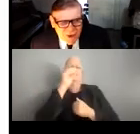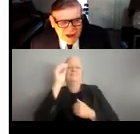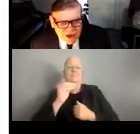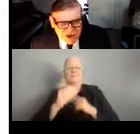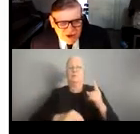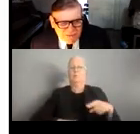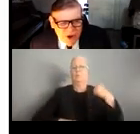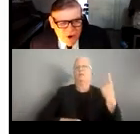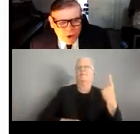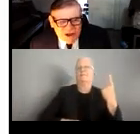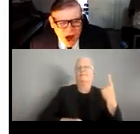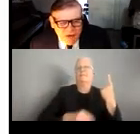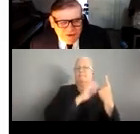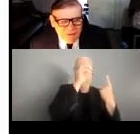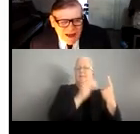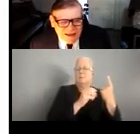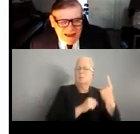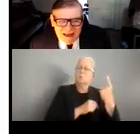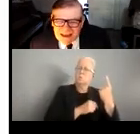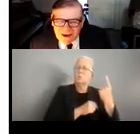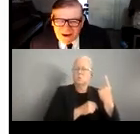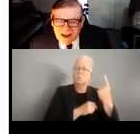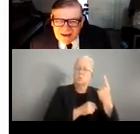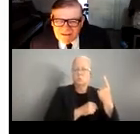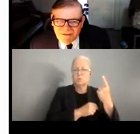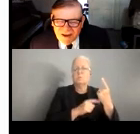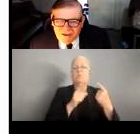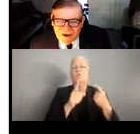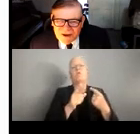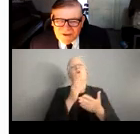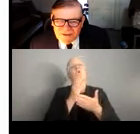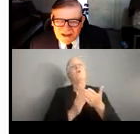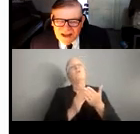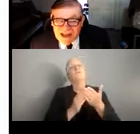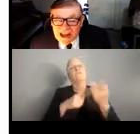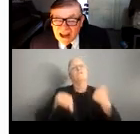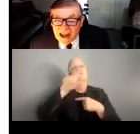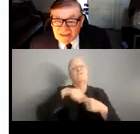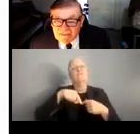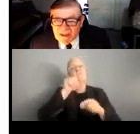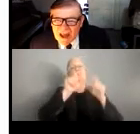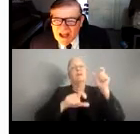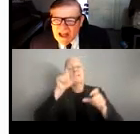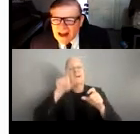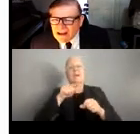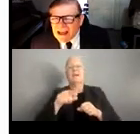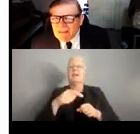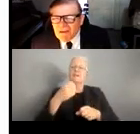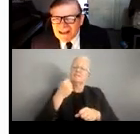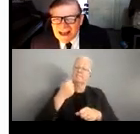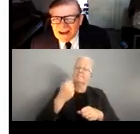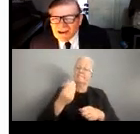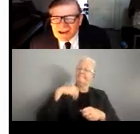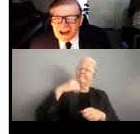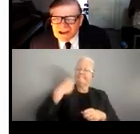which is quite interesting. Almost half of humanity is living on less than $5.50 a day. And how does that